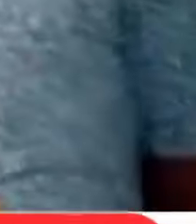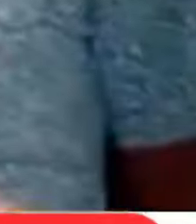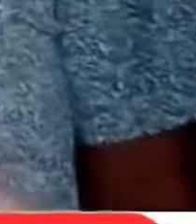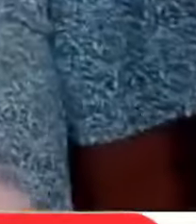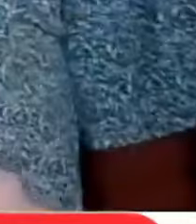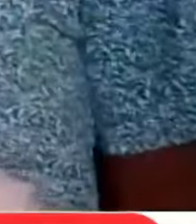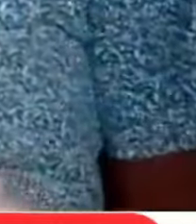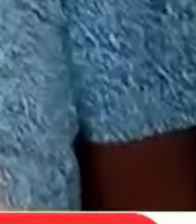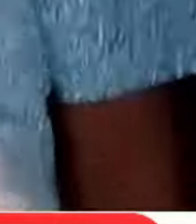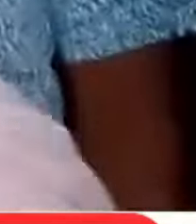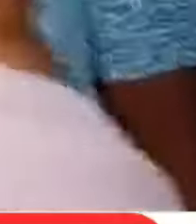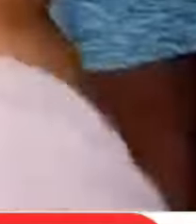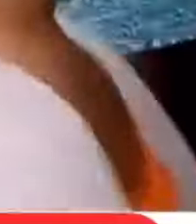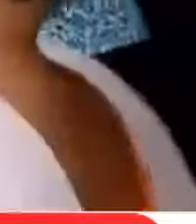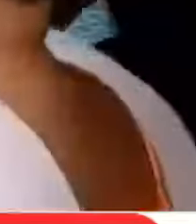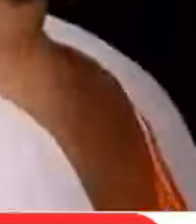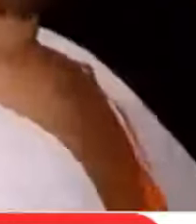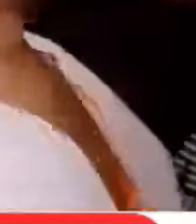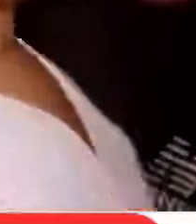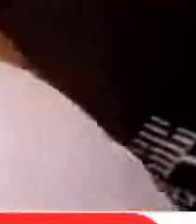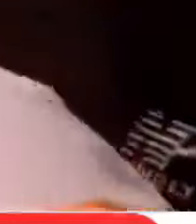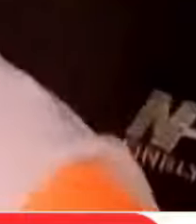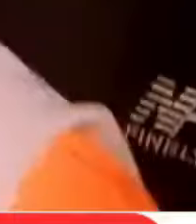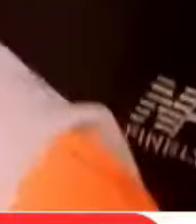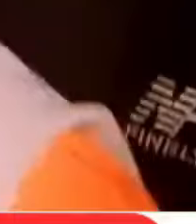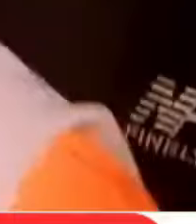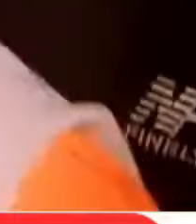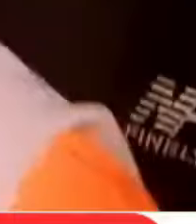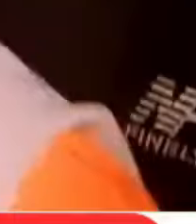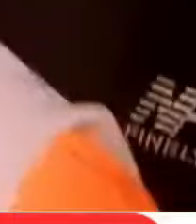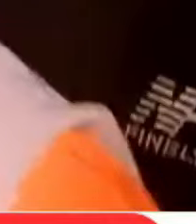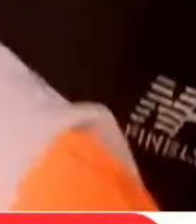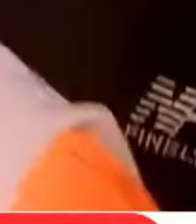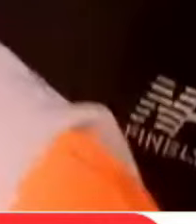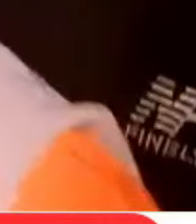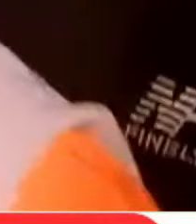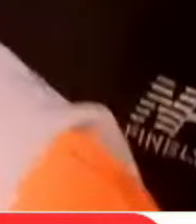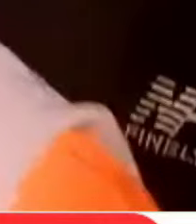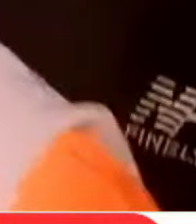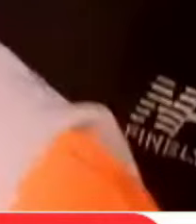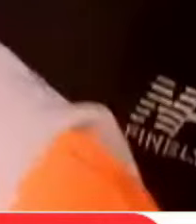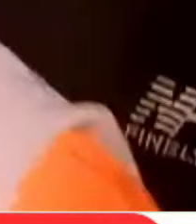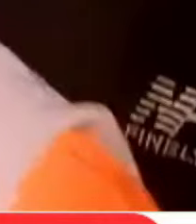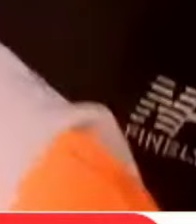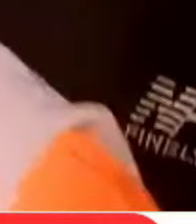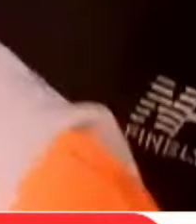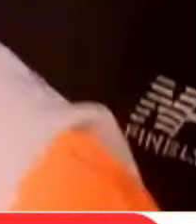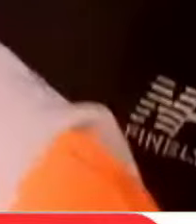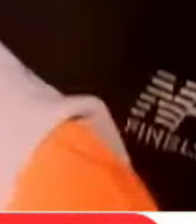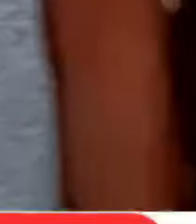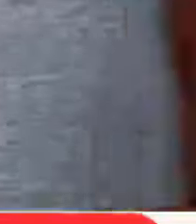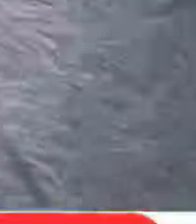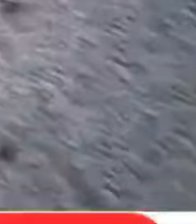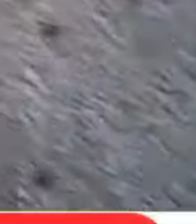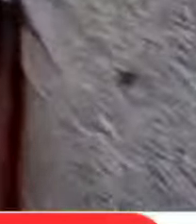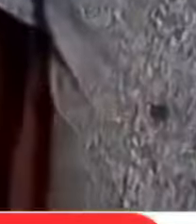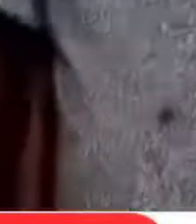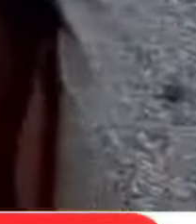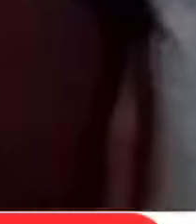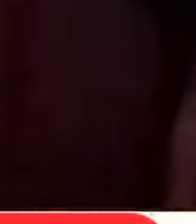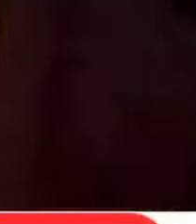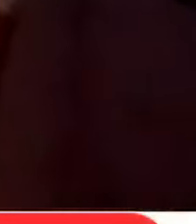who are going to be letting us know in brief what this is all about. Madam, bring us up to speed, just face this way. Bring